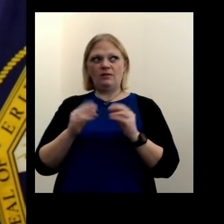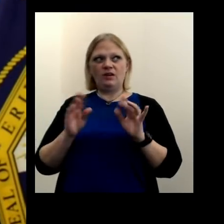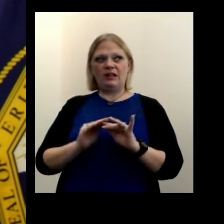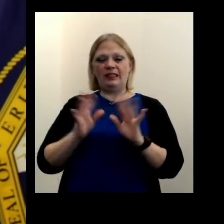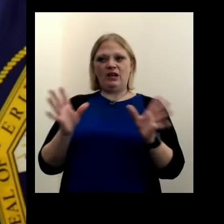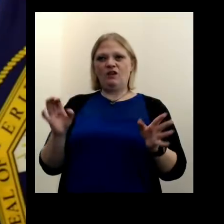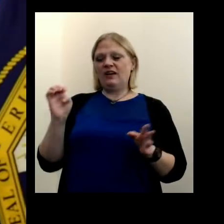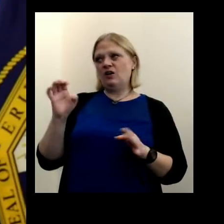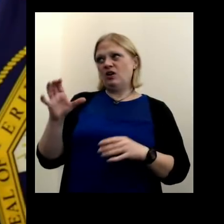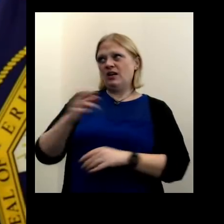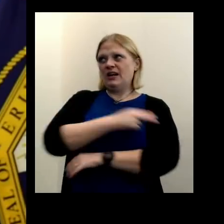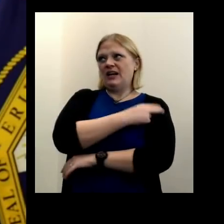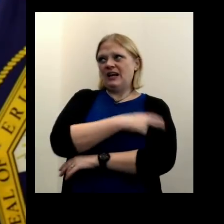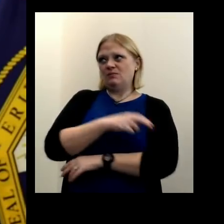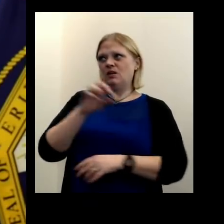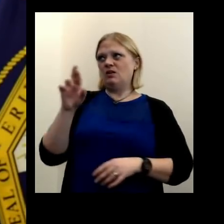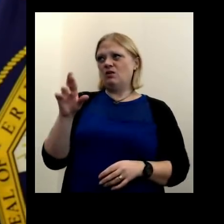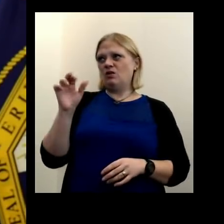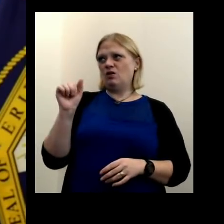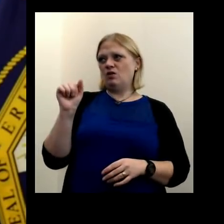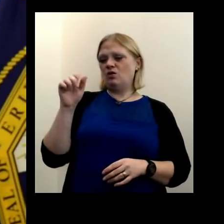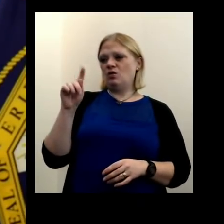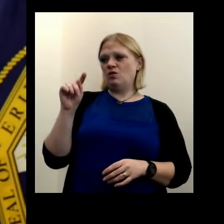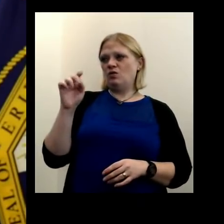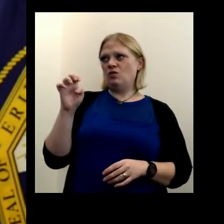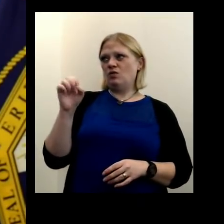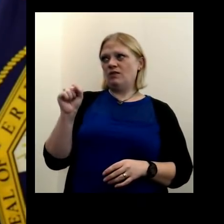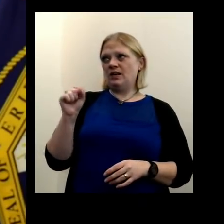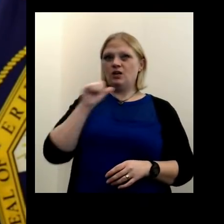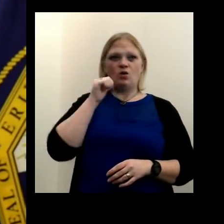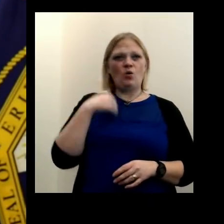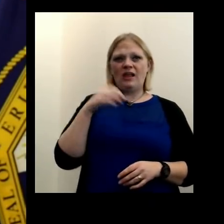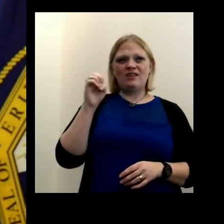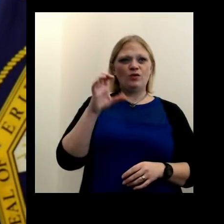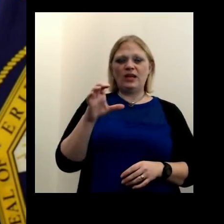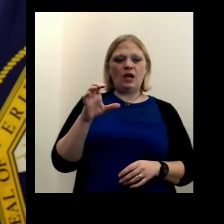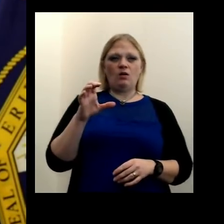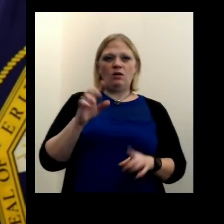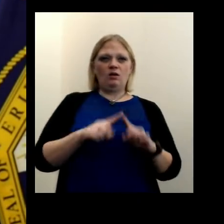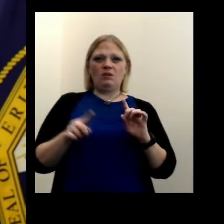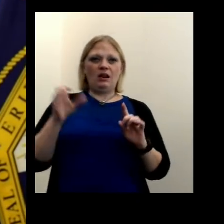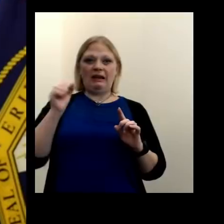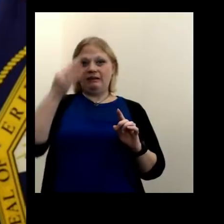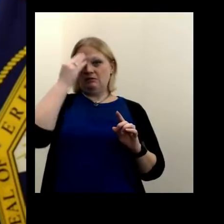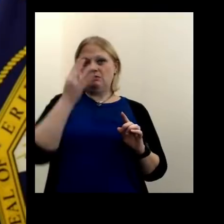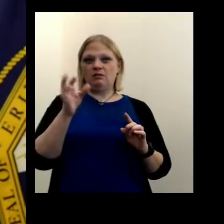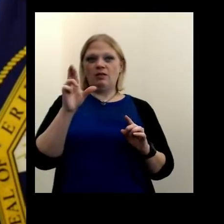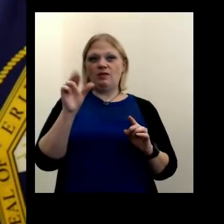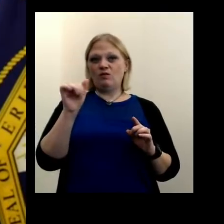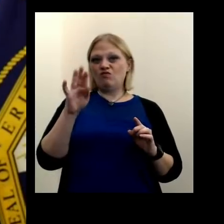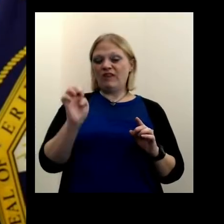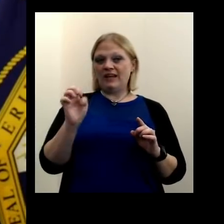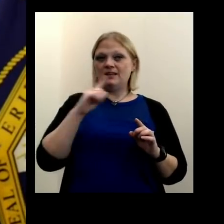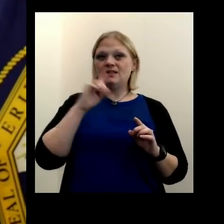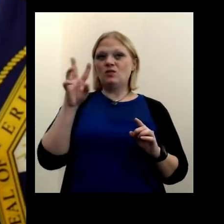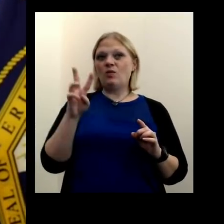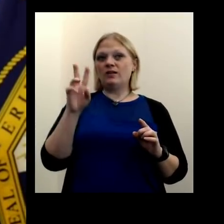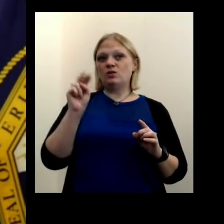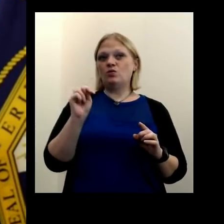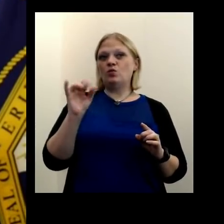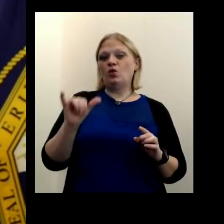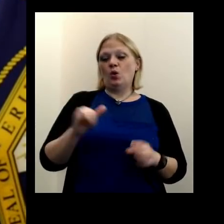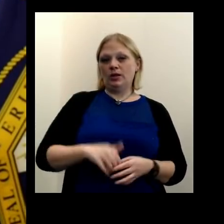County's hospitalization rate. I don't have Erie counties on the screen here. We can get it to you. The rate that was shown here is Western New